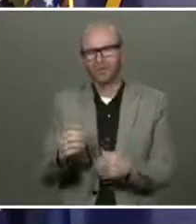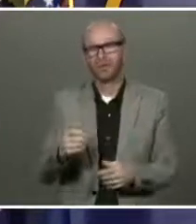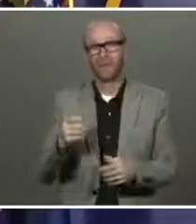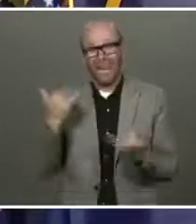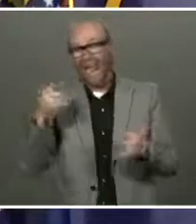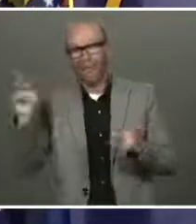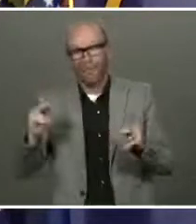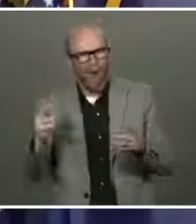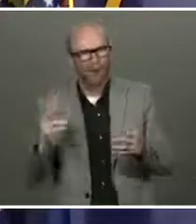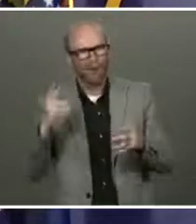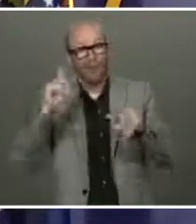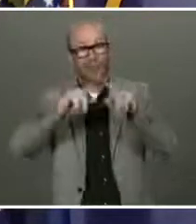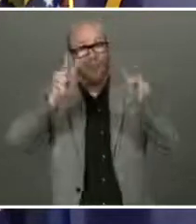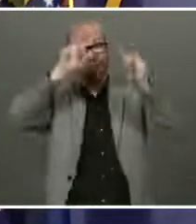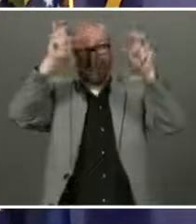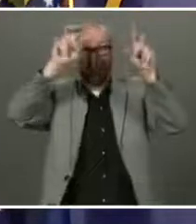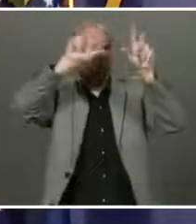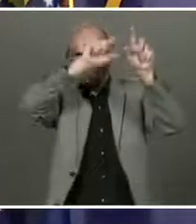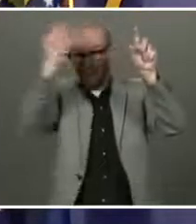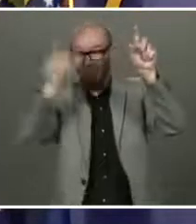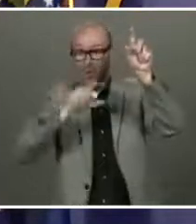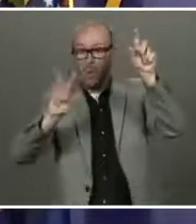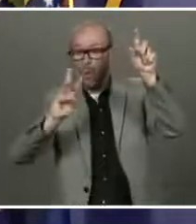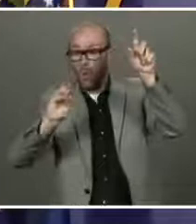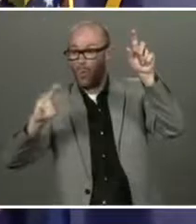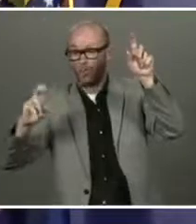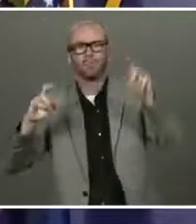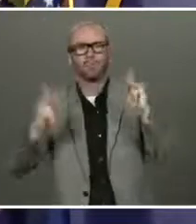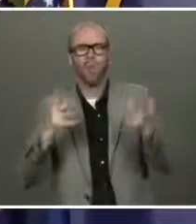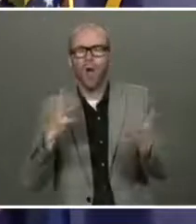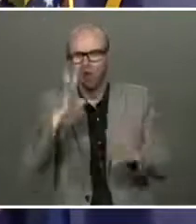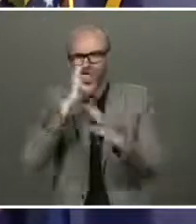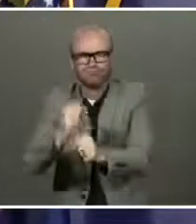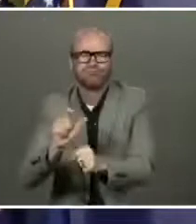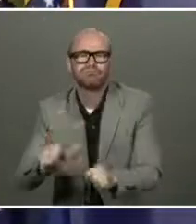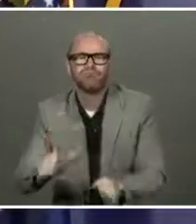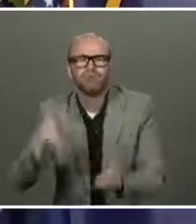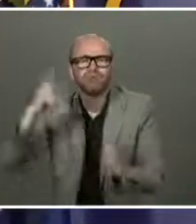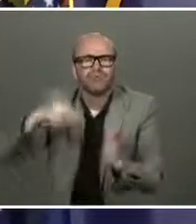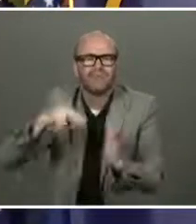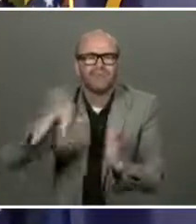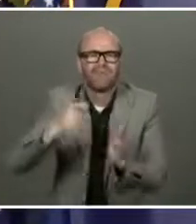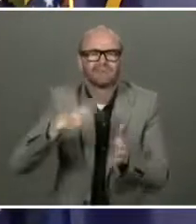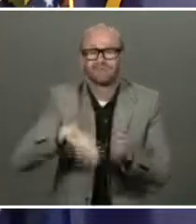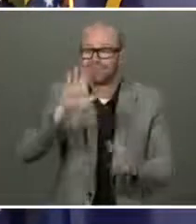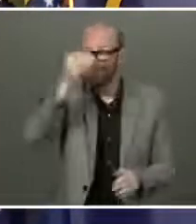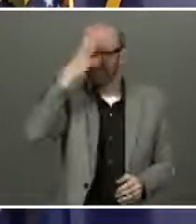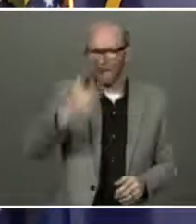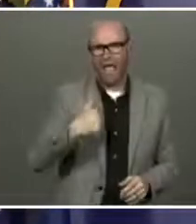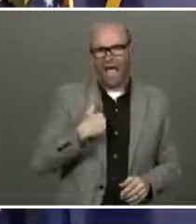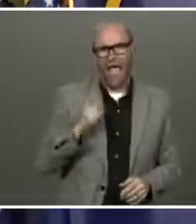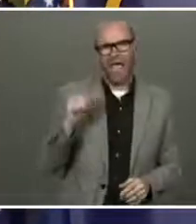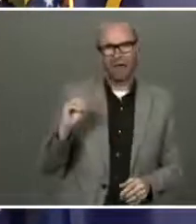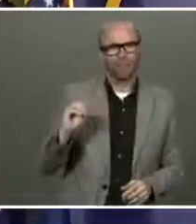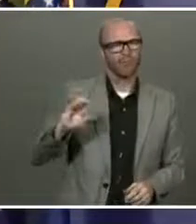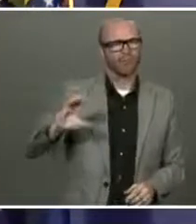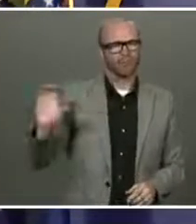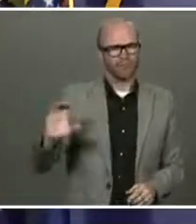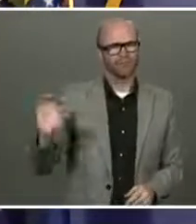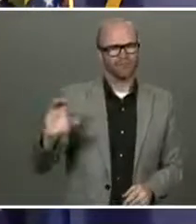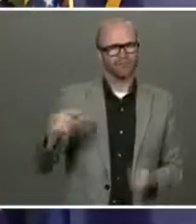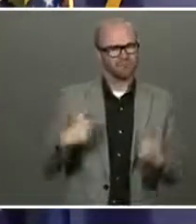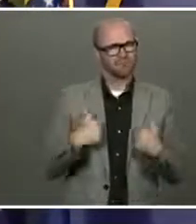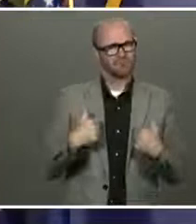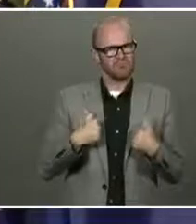I think we have to do better. I'm a conservative, and I hold certain principles very